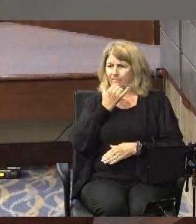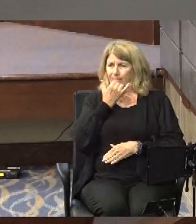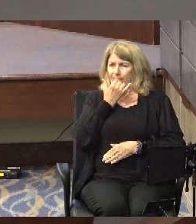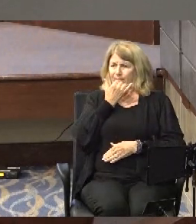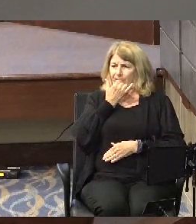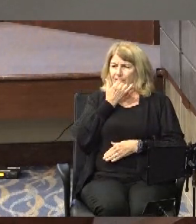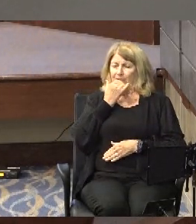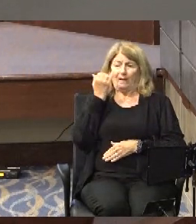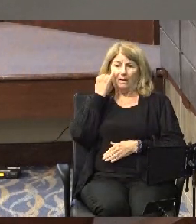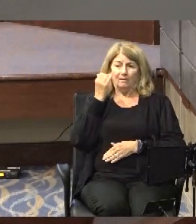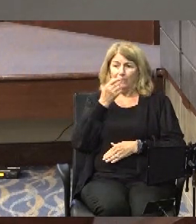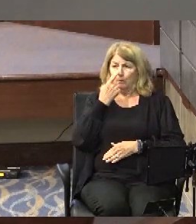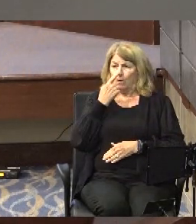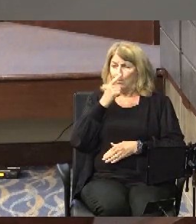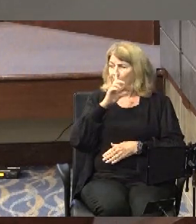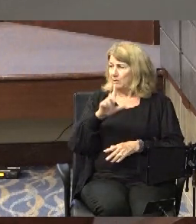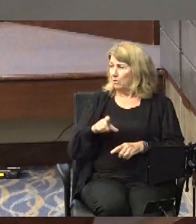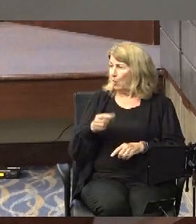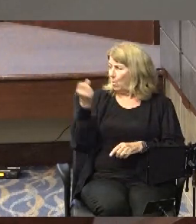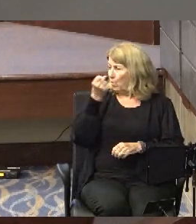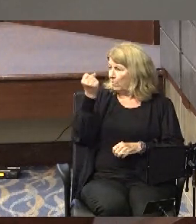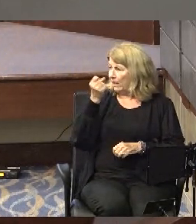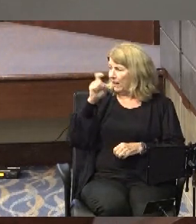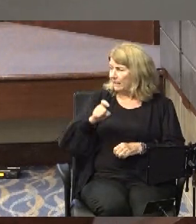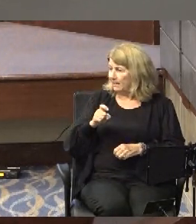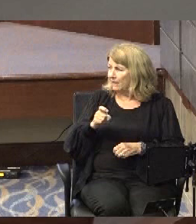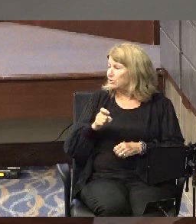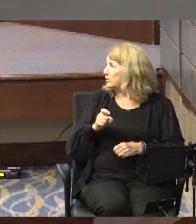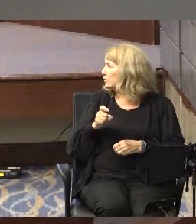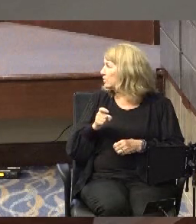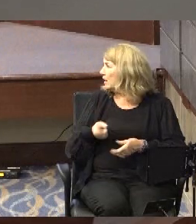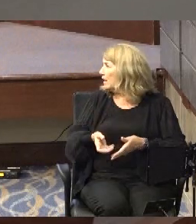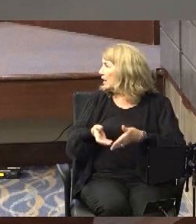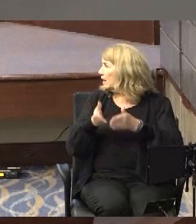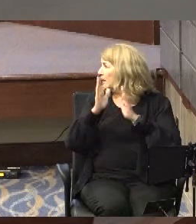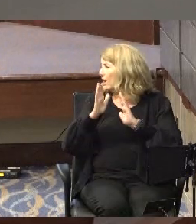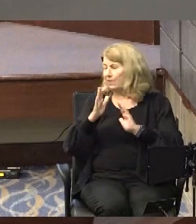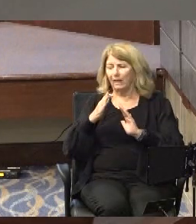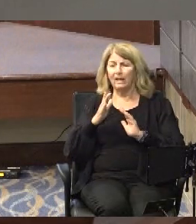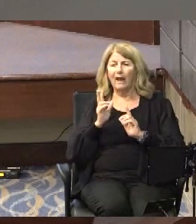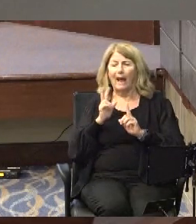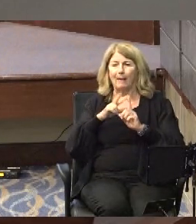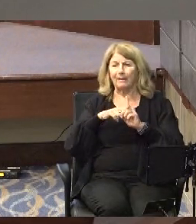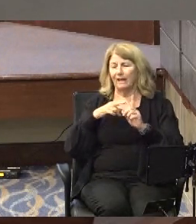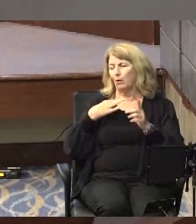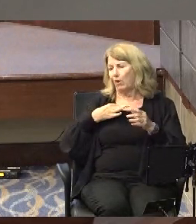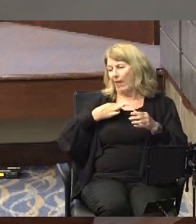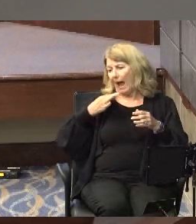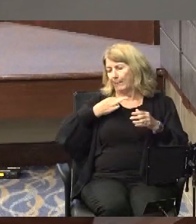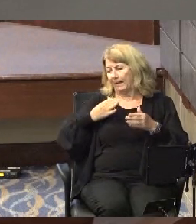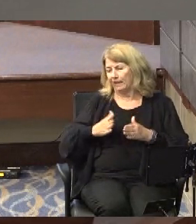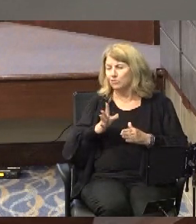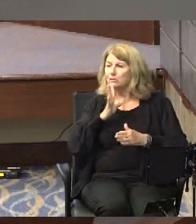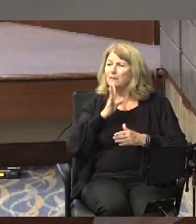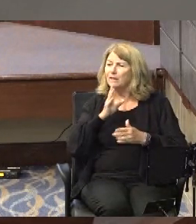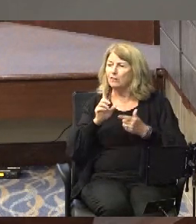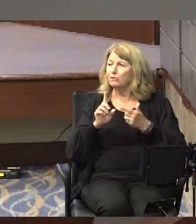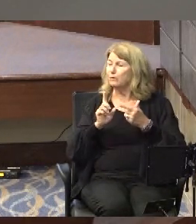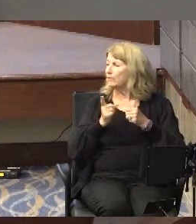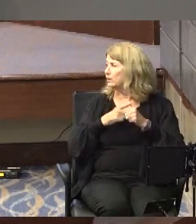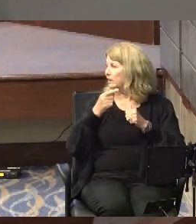I need to let the applicant speak first. I apologize, it took it out of turn, I was going on the stack of cards and forgot that they have a right to speak first.